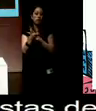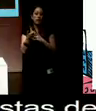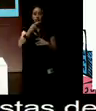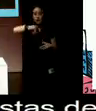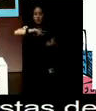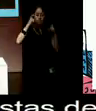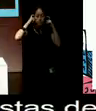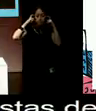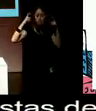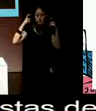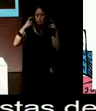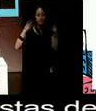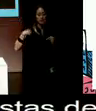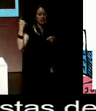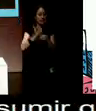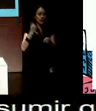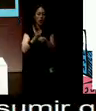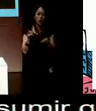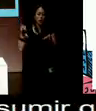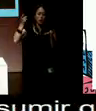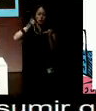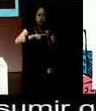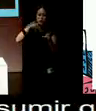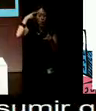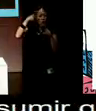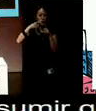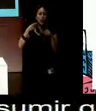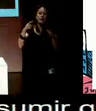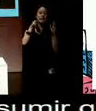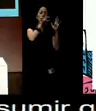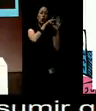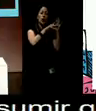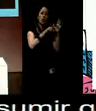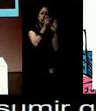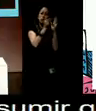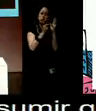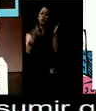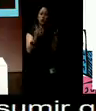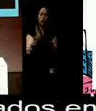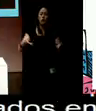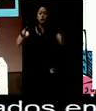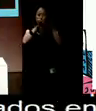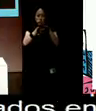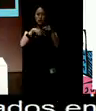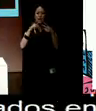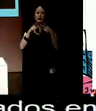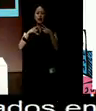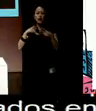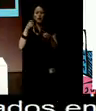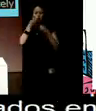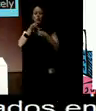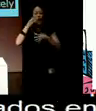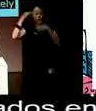are completely involved in making these requirements